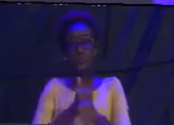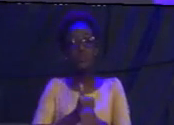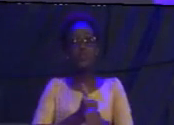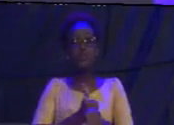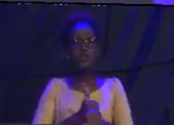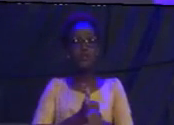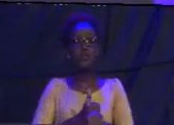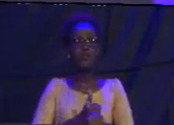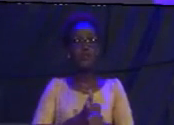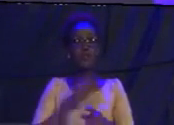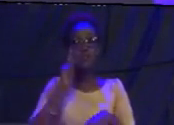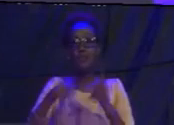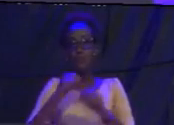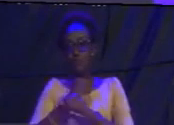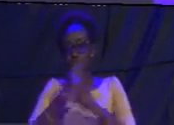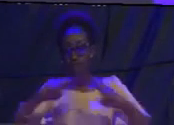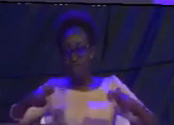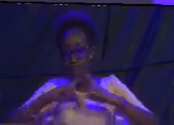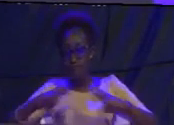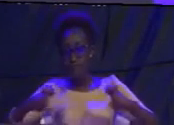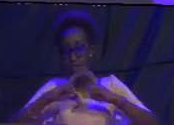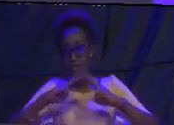Brethren, those who do analysis,